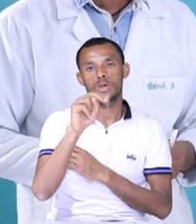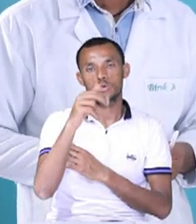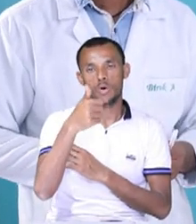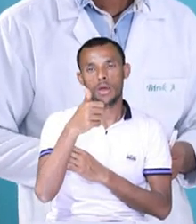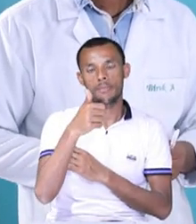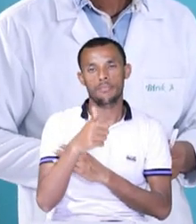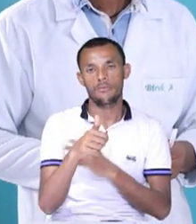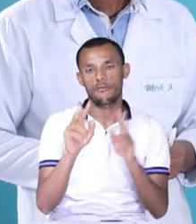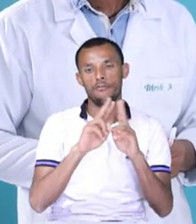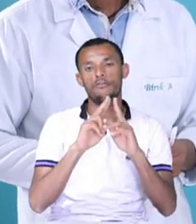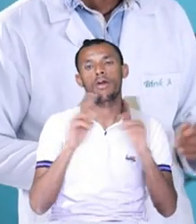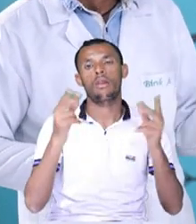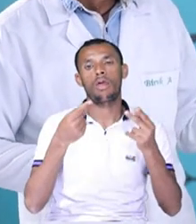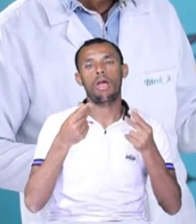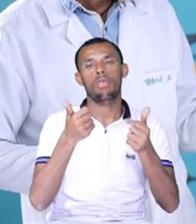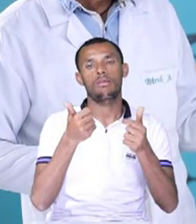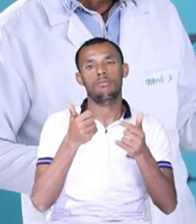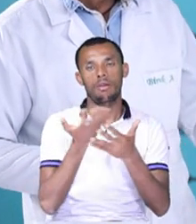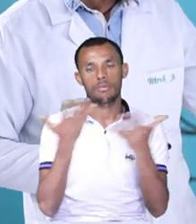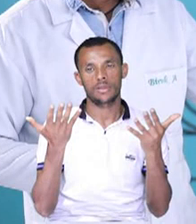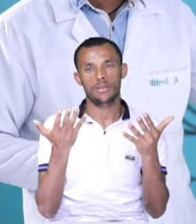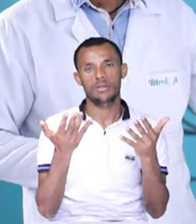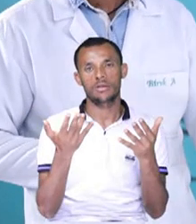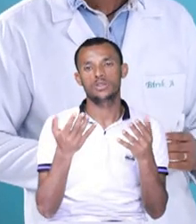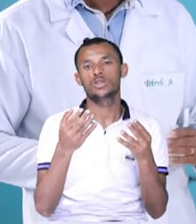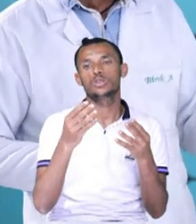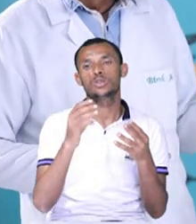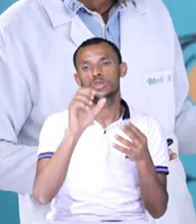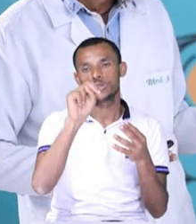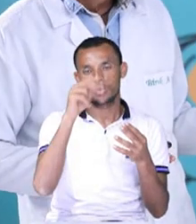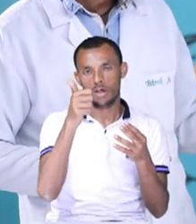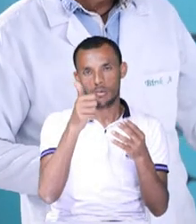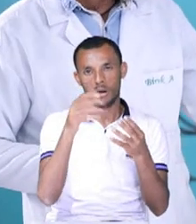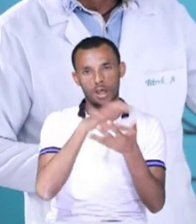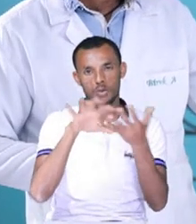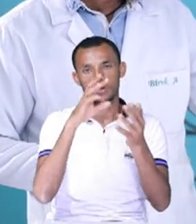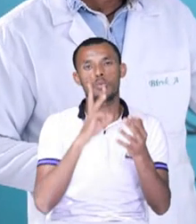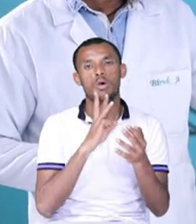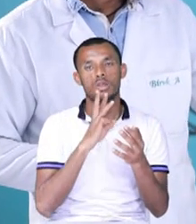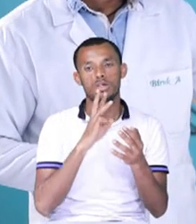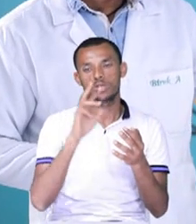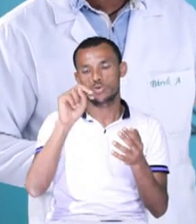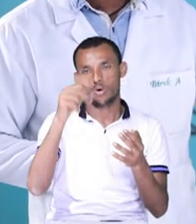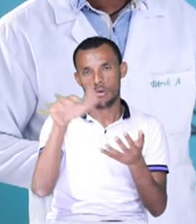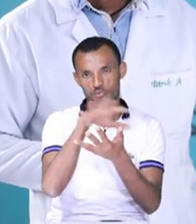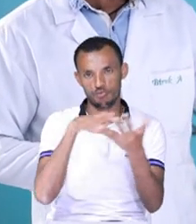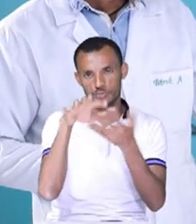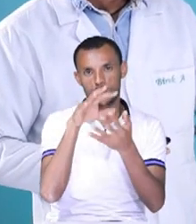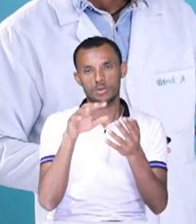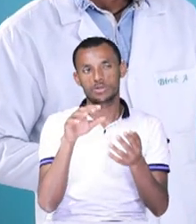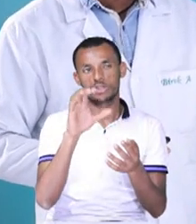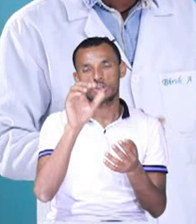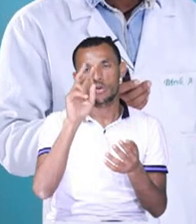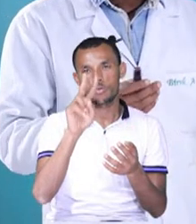reactive element. Sodium reacts with water. Sodium reacts with C2H5OH. You